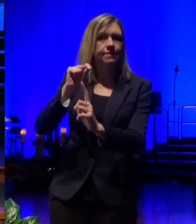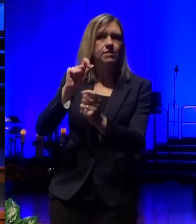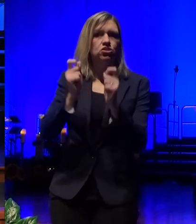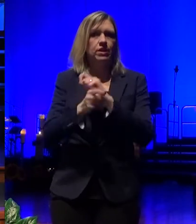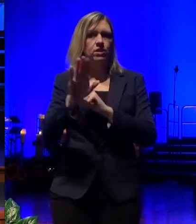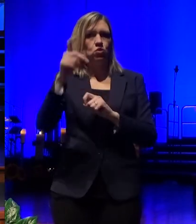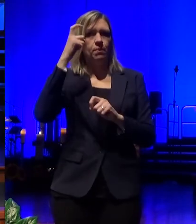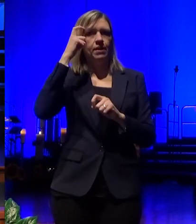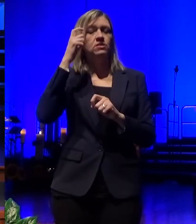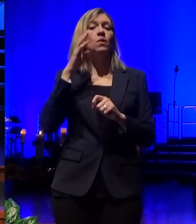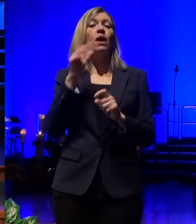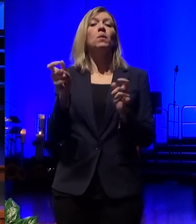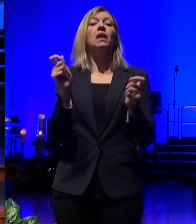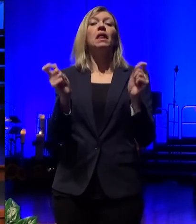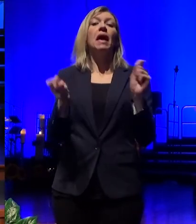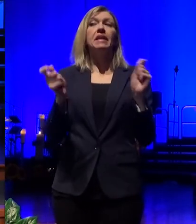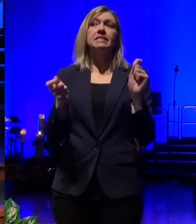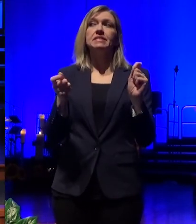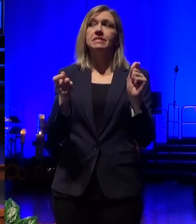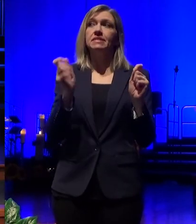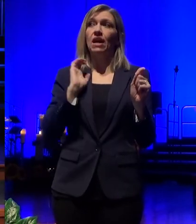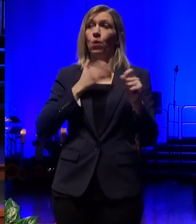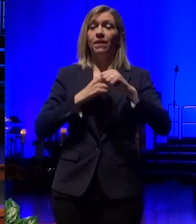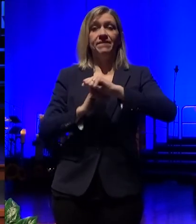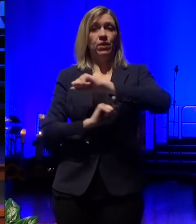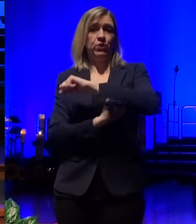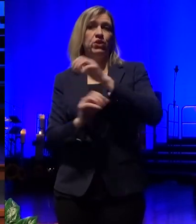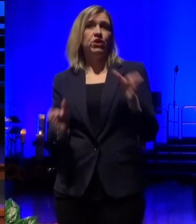going to edit our founder.